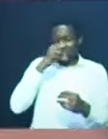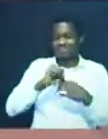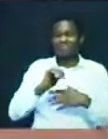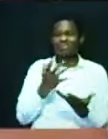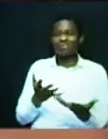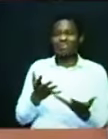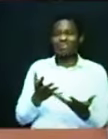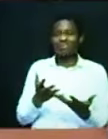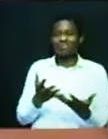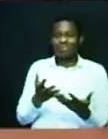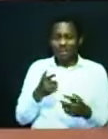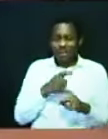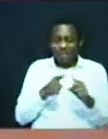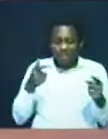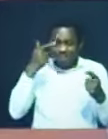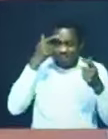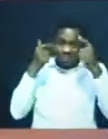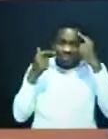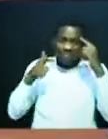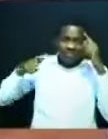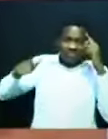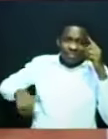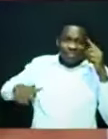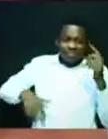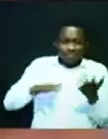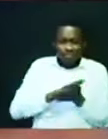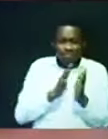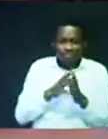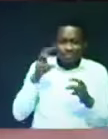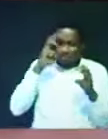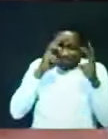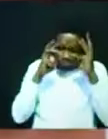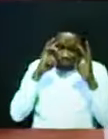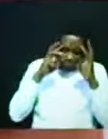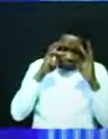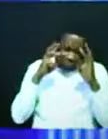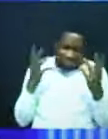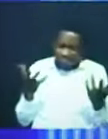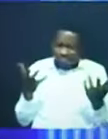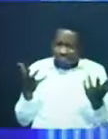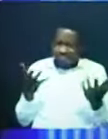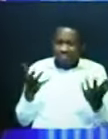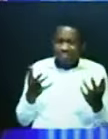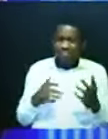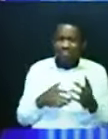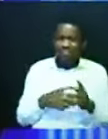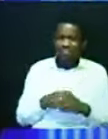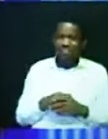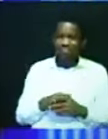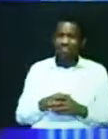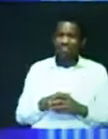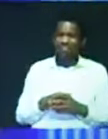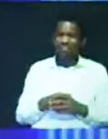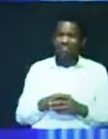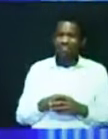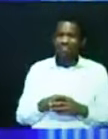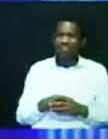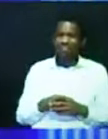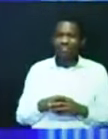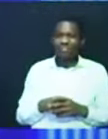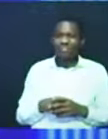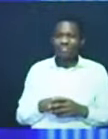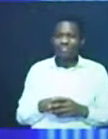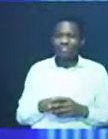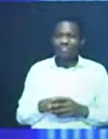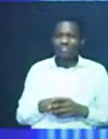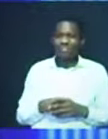and because we were late I was worried esan se na ye ya ka chintinu na asem na ha me pa I was just looking